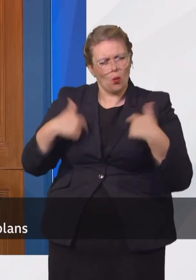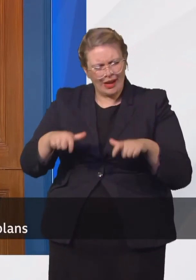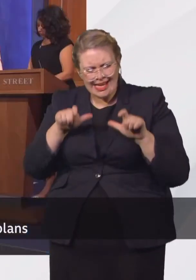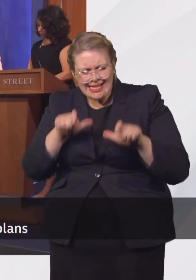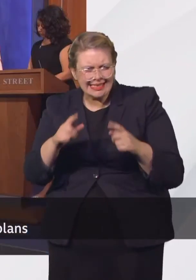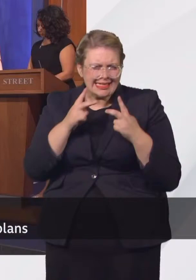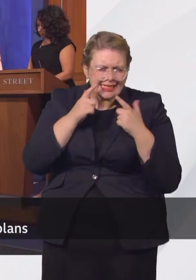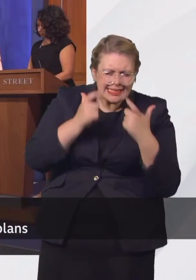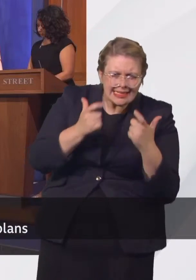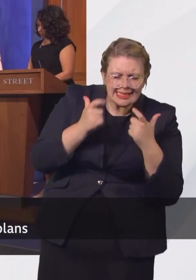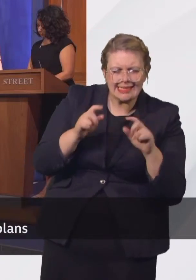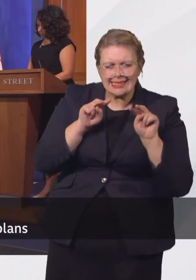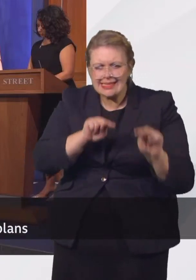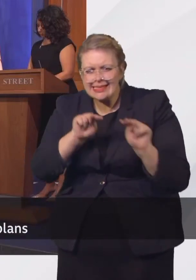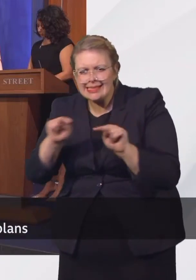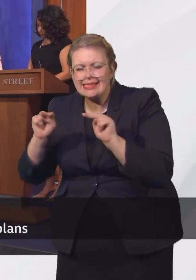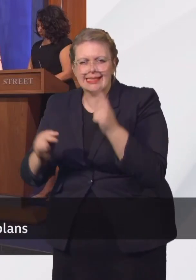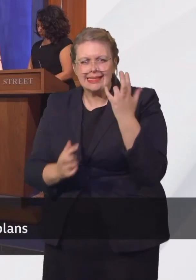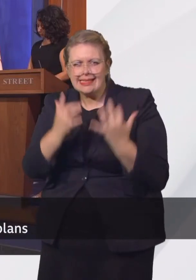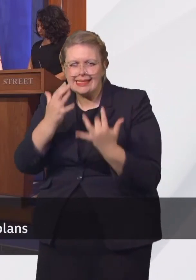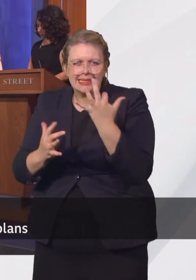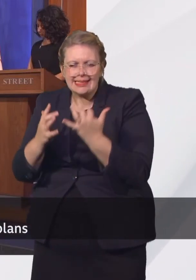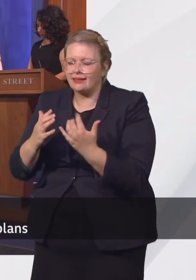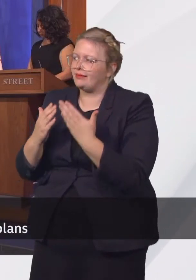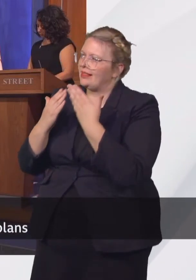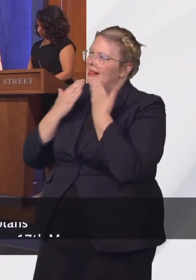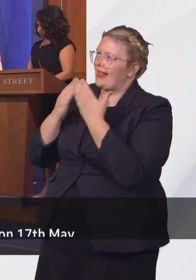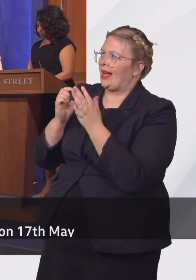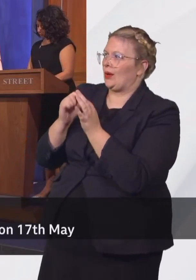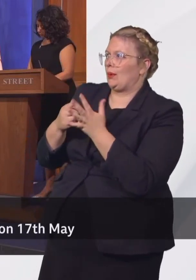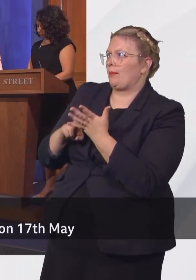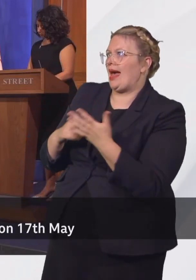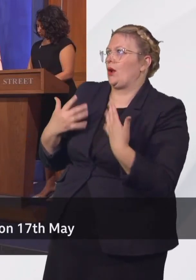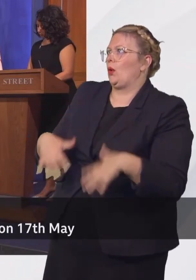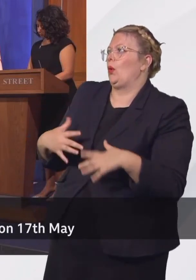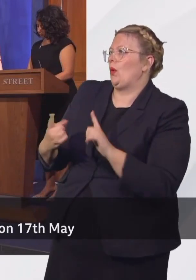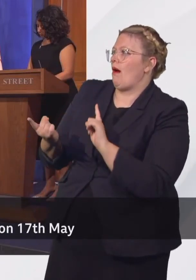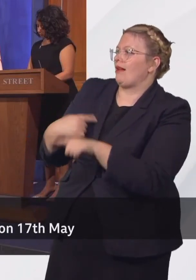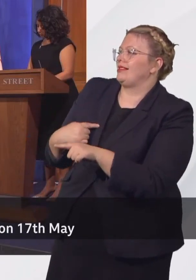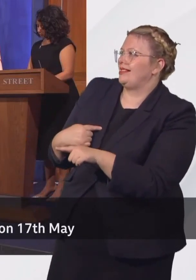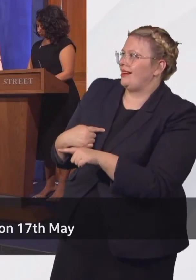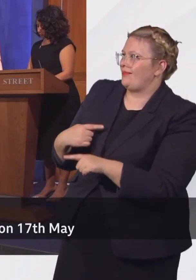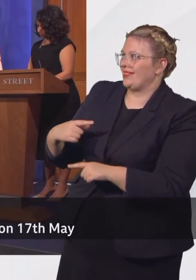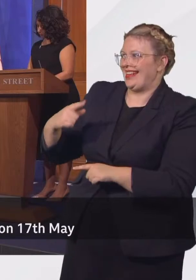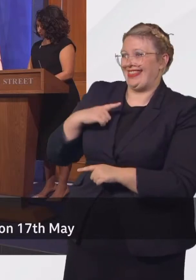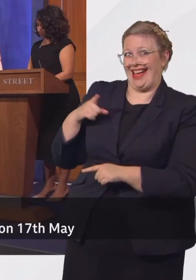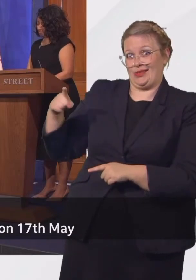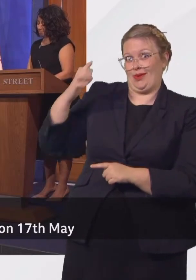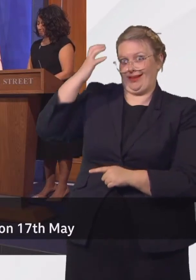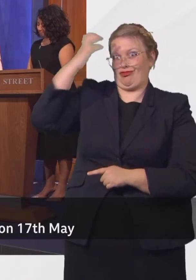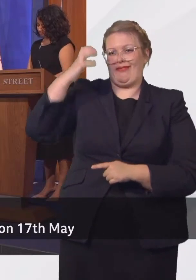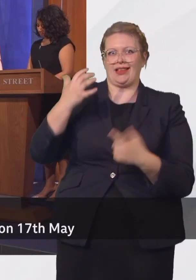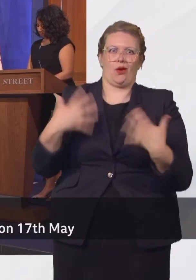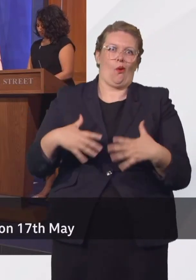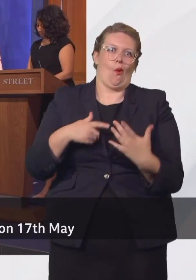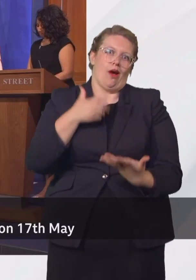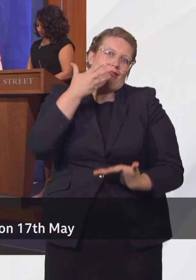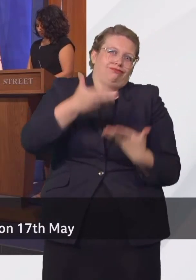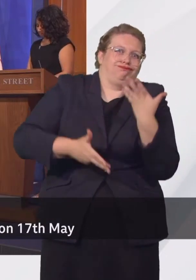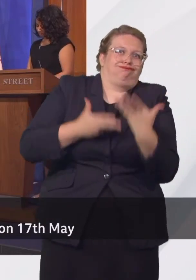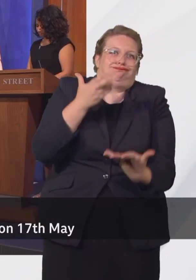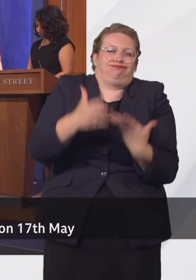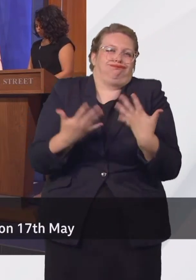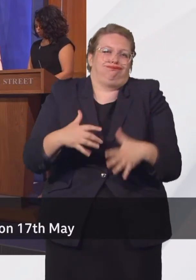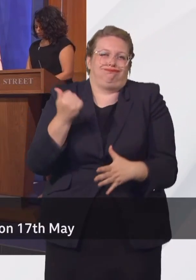Fantastic. Great questions, Ben, and that answer is why he's a professor. I'm